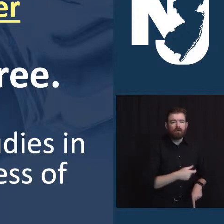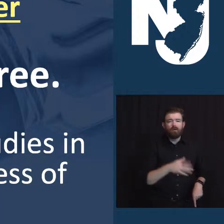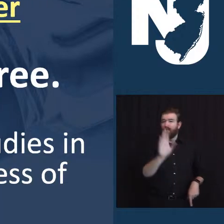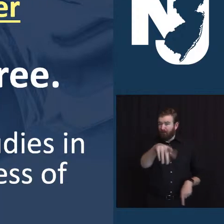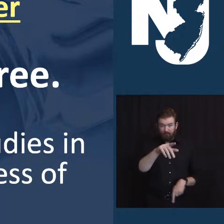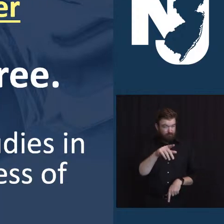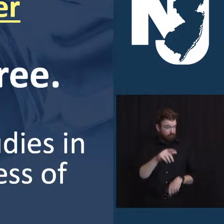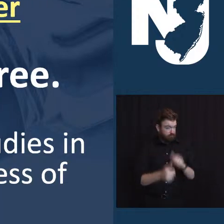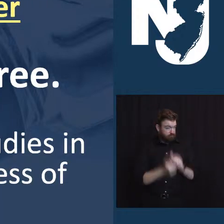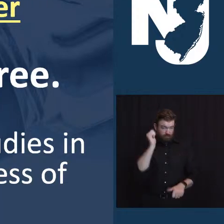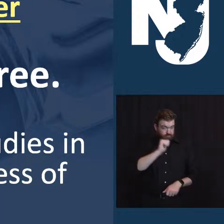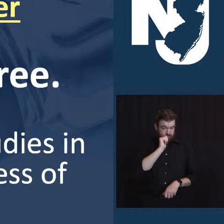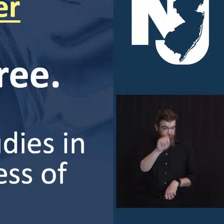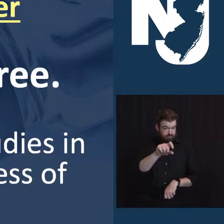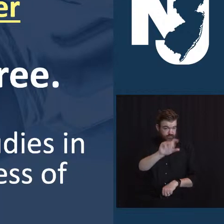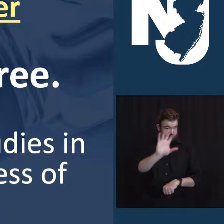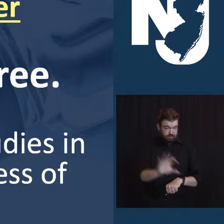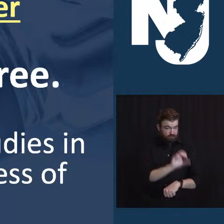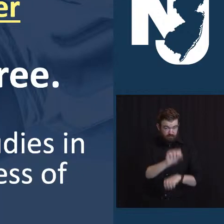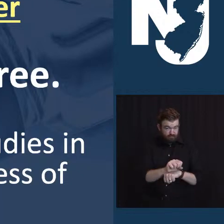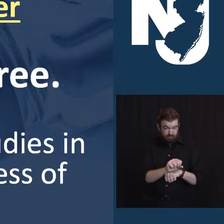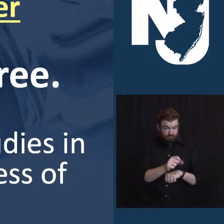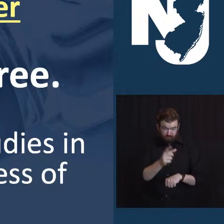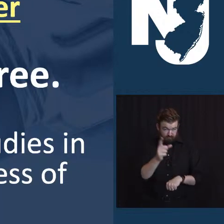That website's a great place to go,